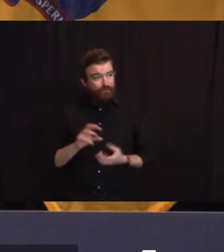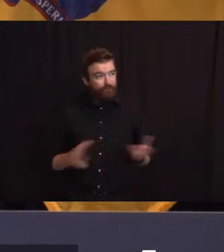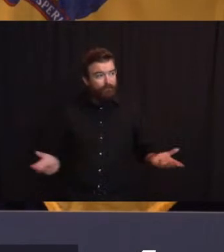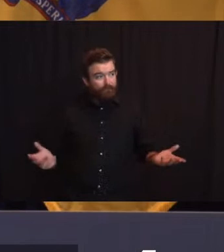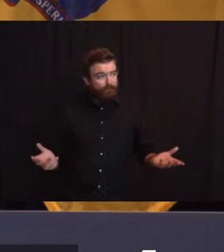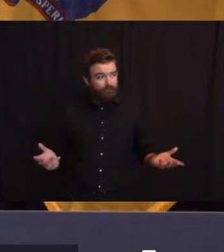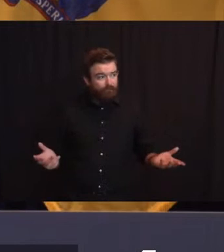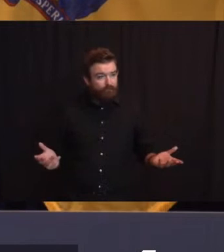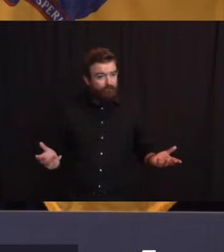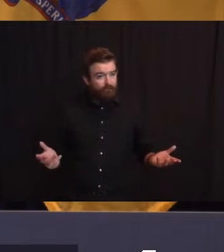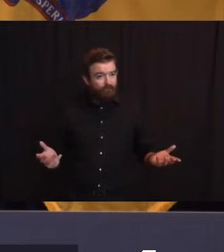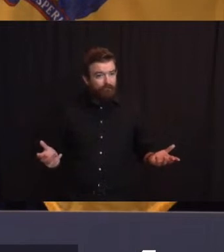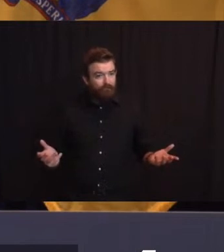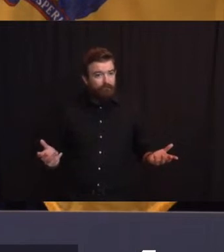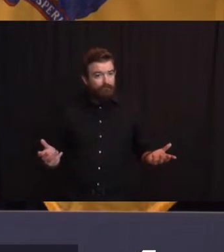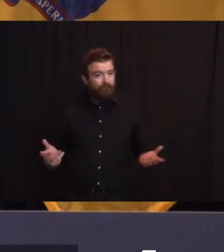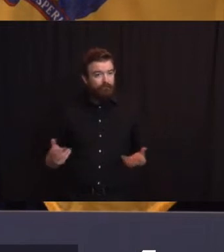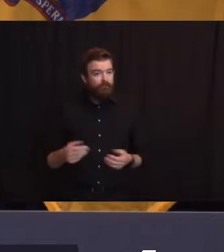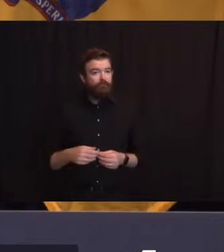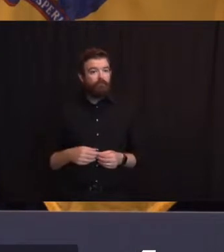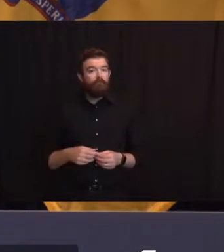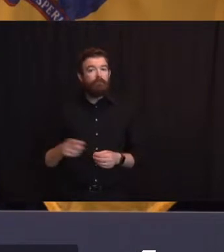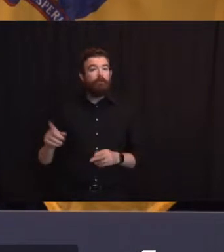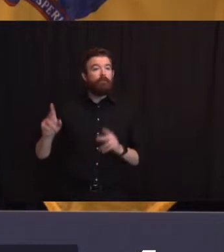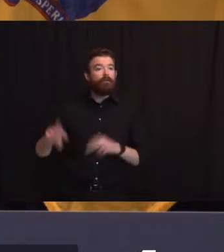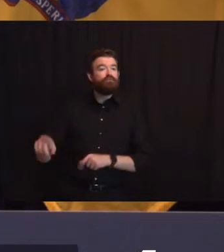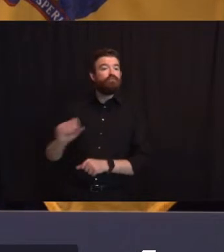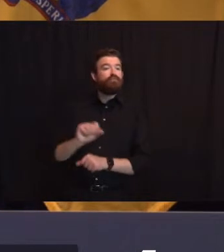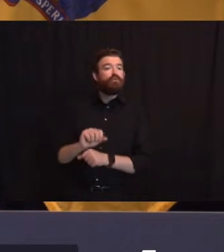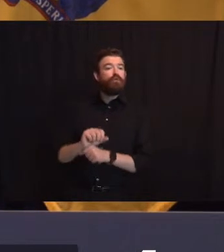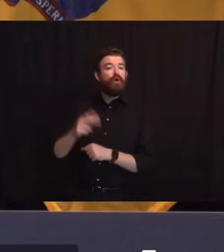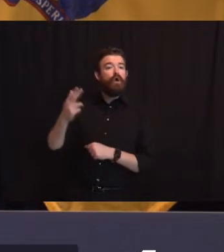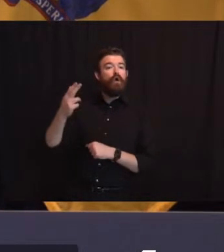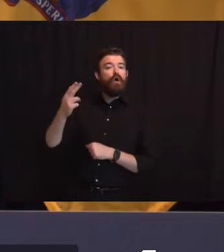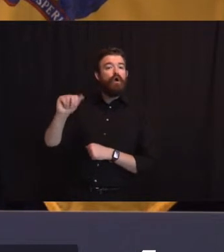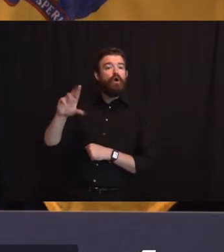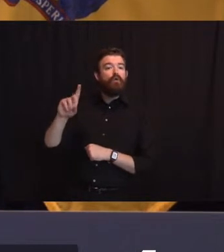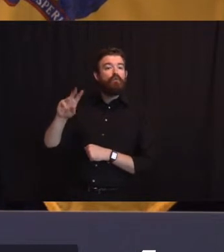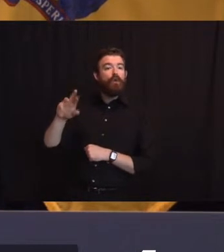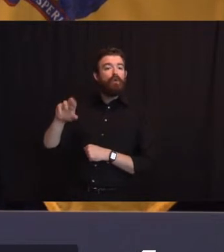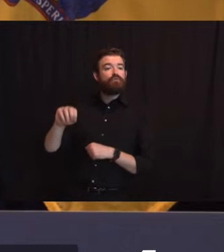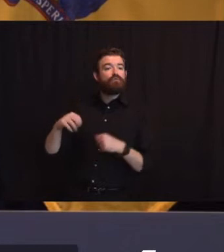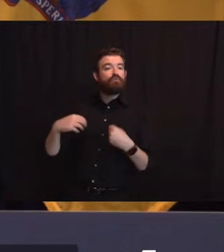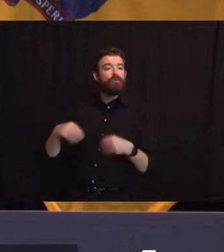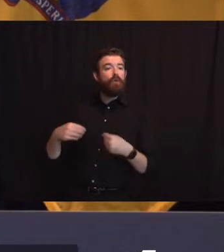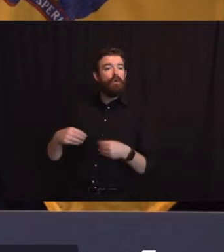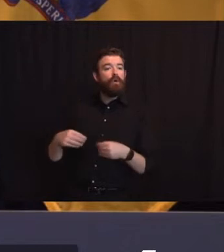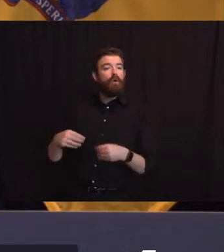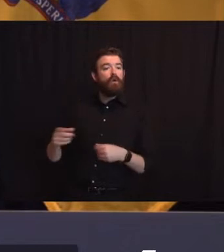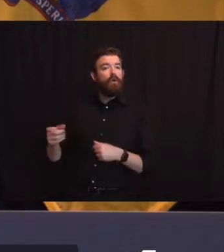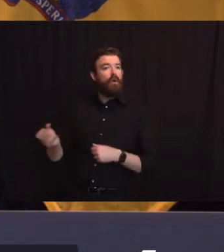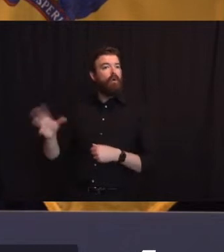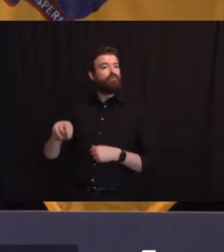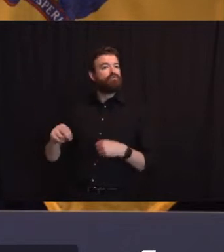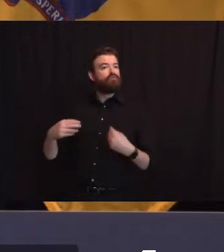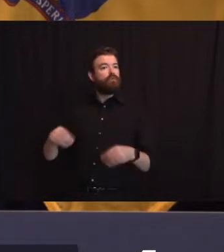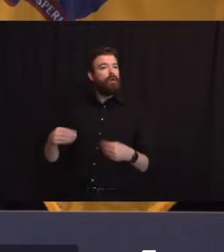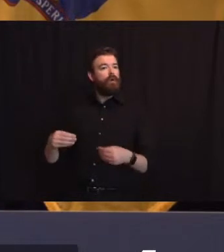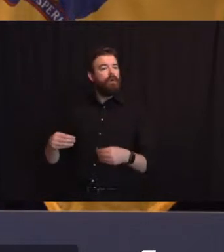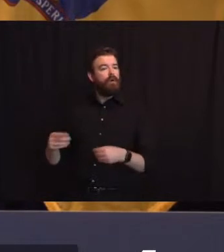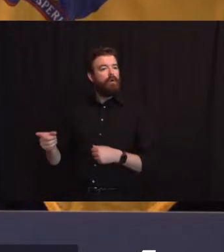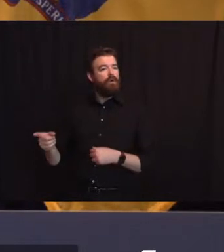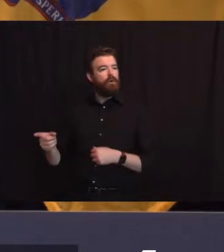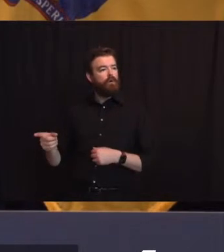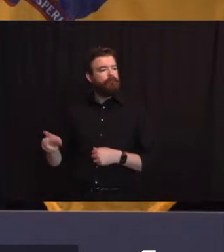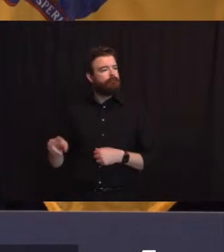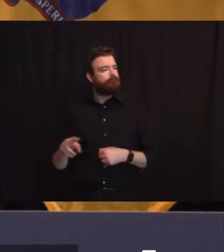to determine whether or not you're vaccinated or I'm vaccinated. That, to me, is much more challenging than, listen, do me a favor, just keep